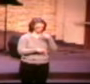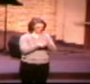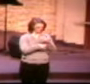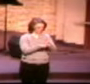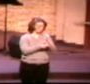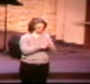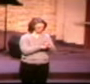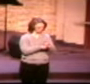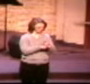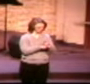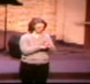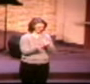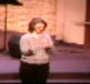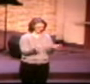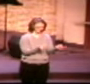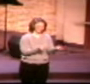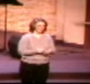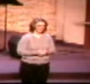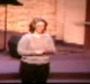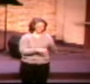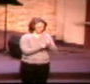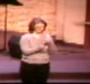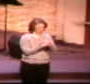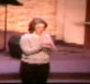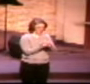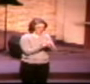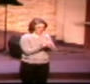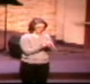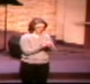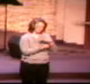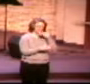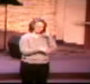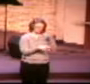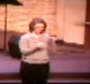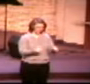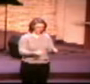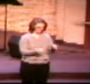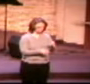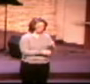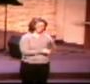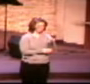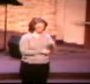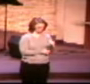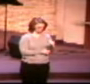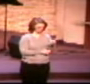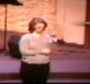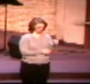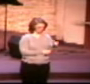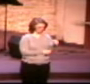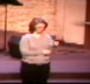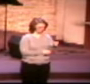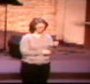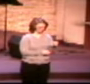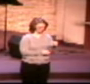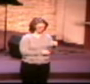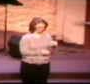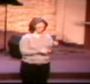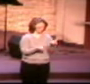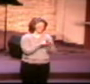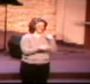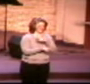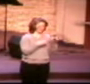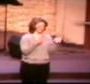careful. Take the cup, and as best as you can, just hold on to it as we